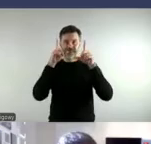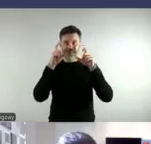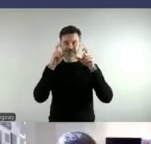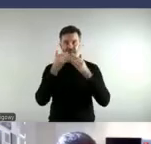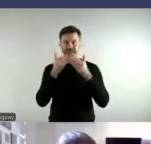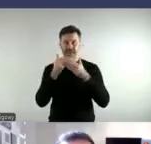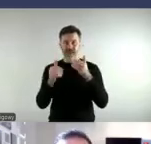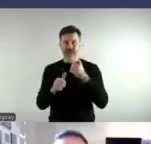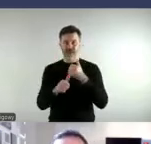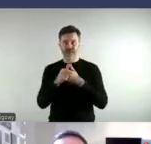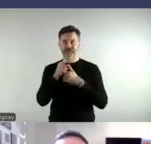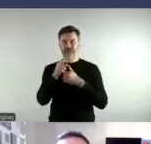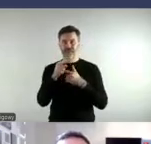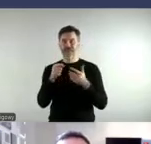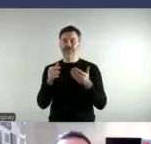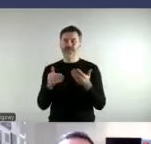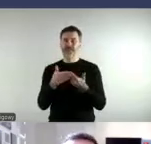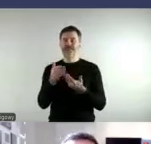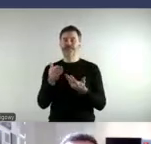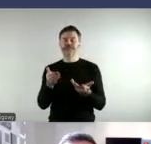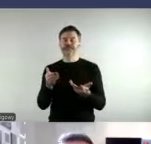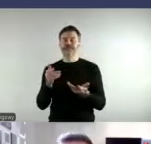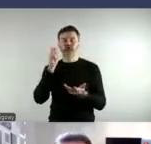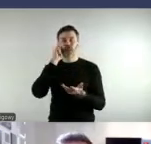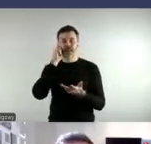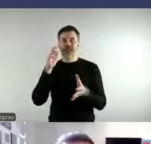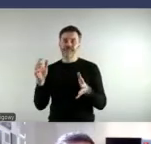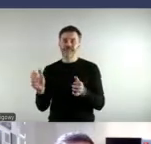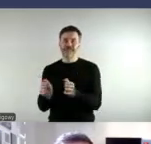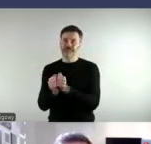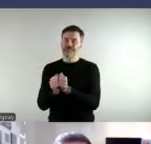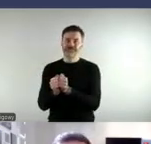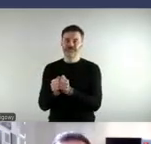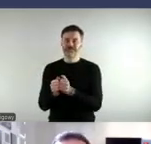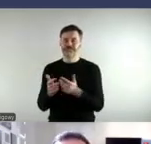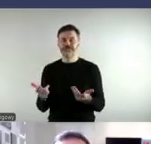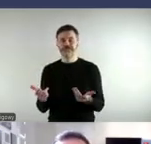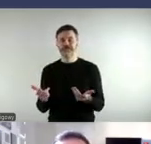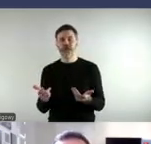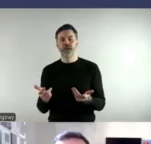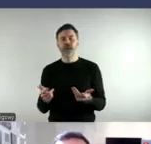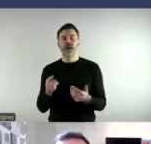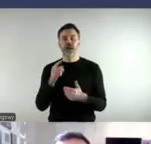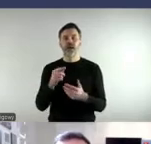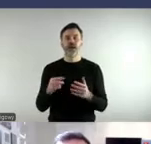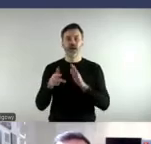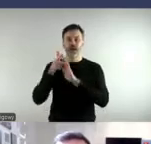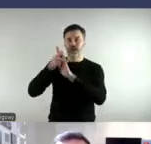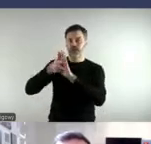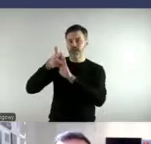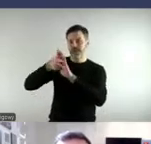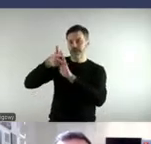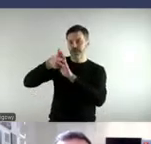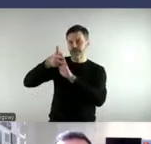of course, it's vulnerable. So this is the only photo that we can provide for obvious reasons, but these drones are